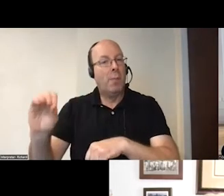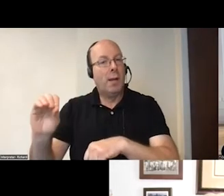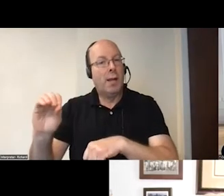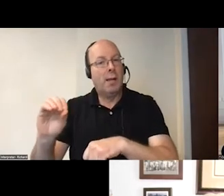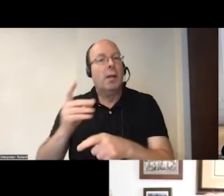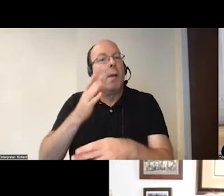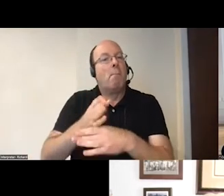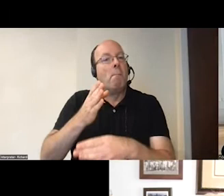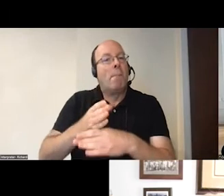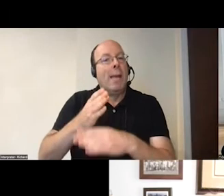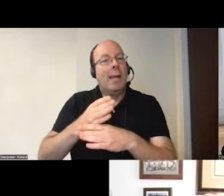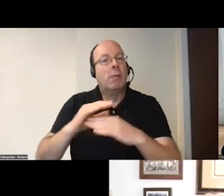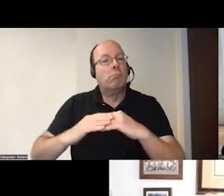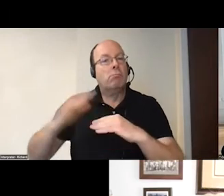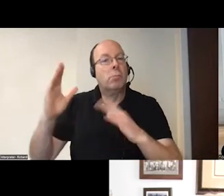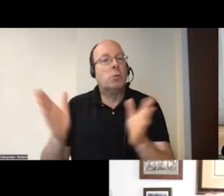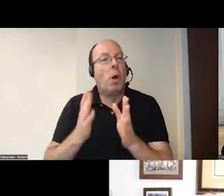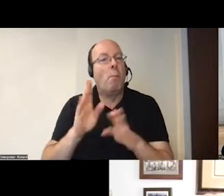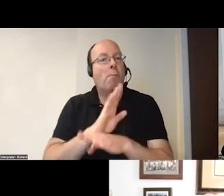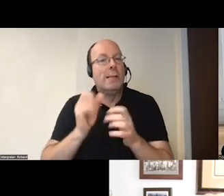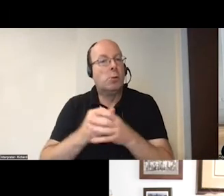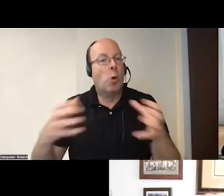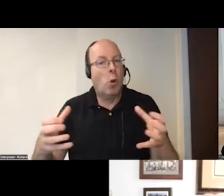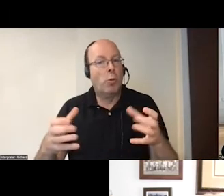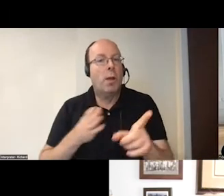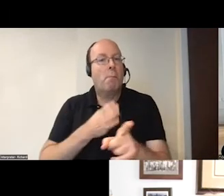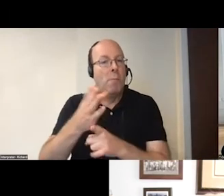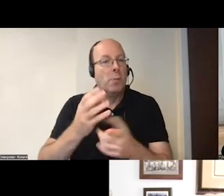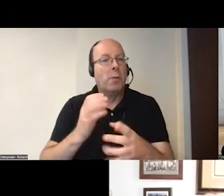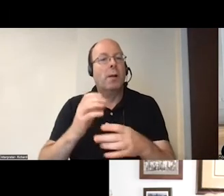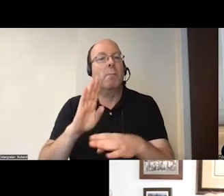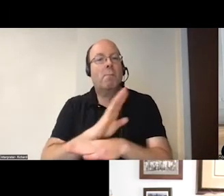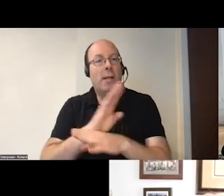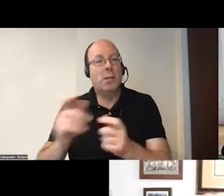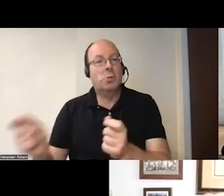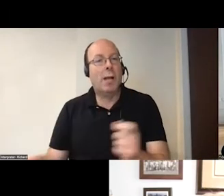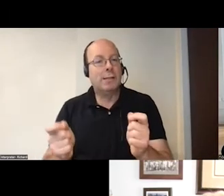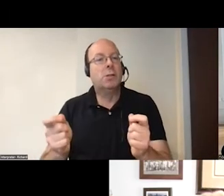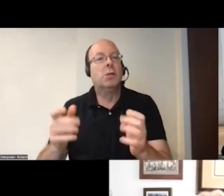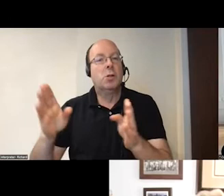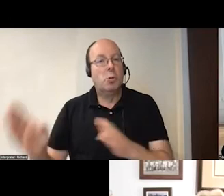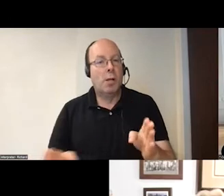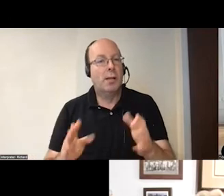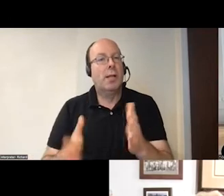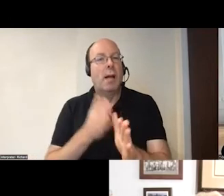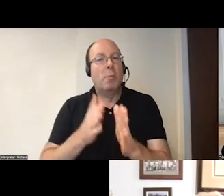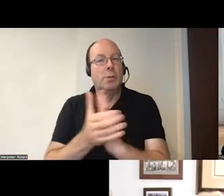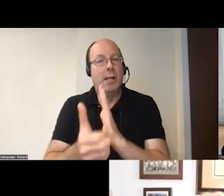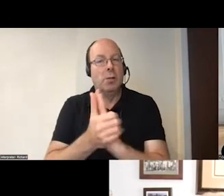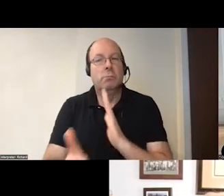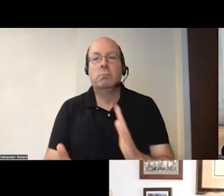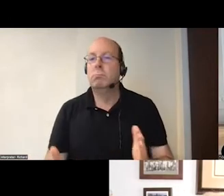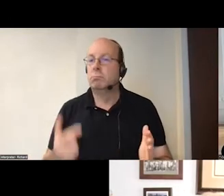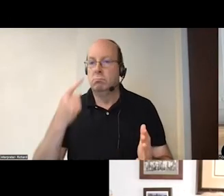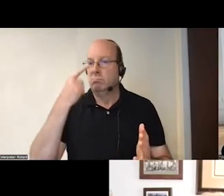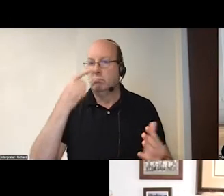business growth, combining imaginative Main Street economic development strategies with solid financial and operational skills. Not afraid to take on